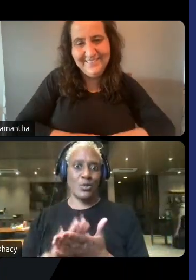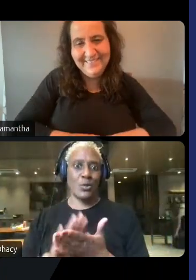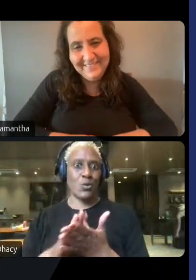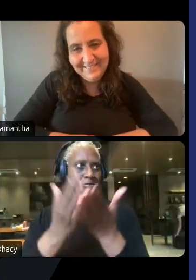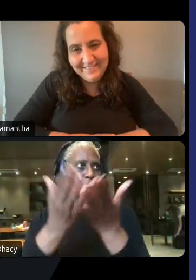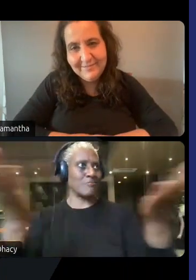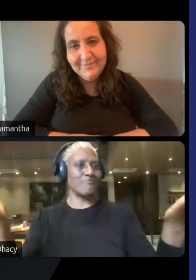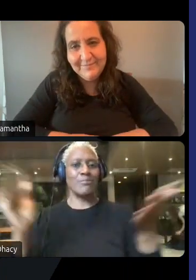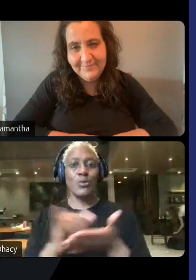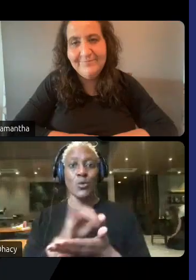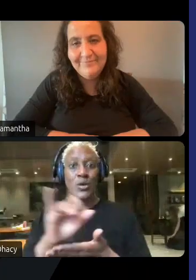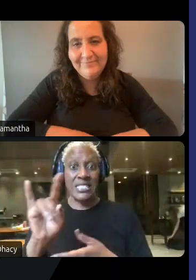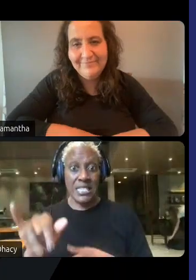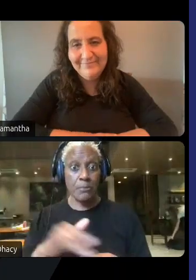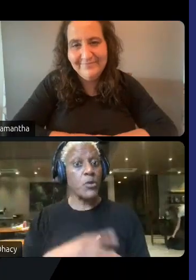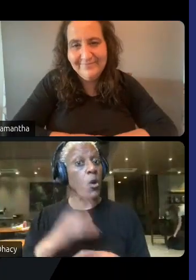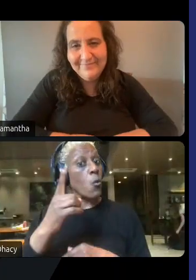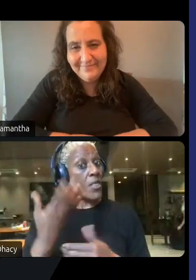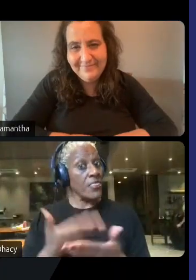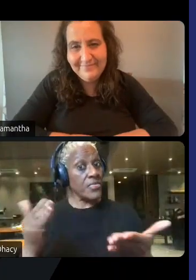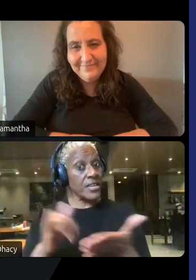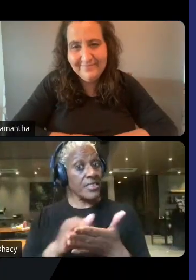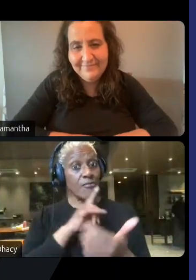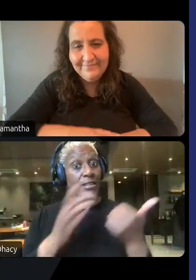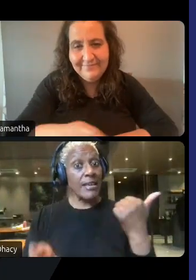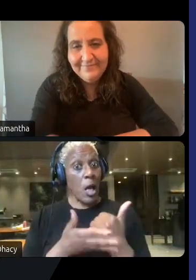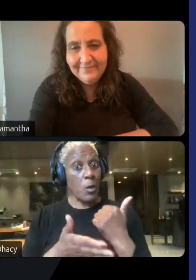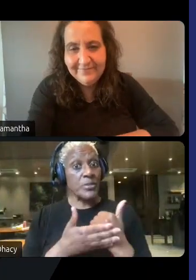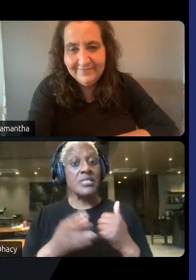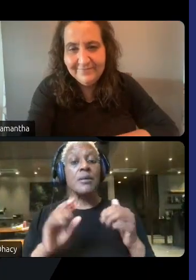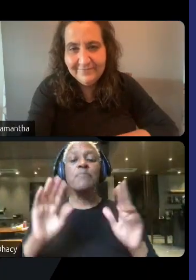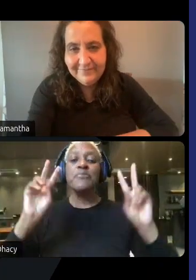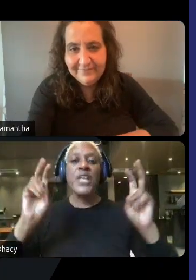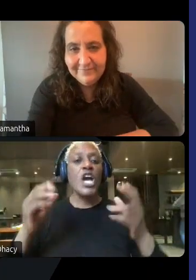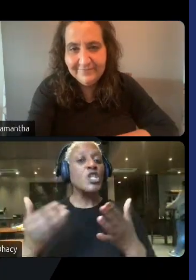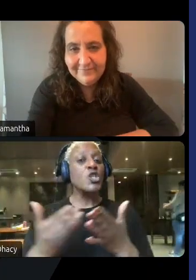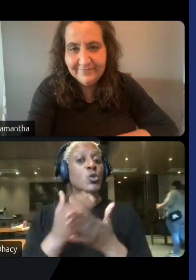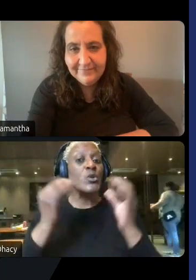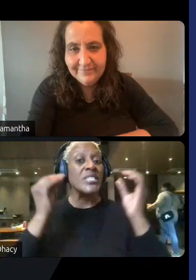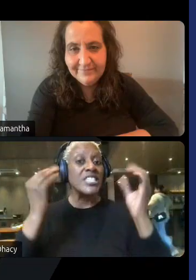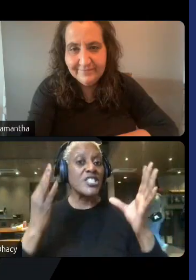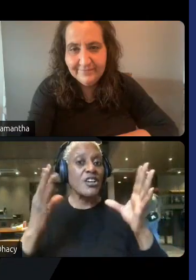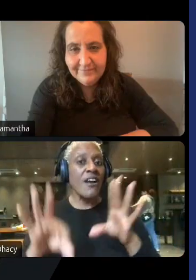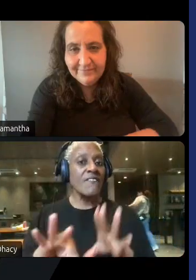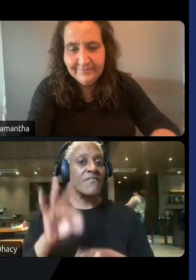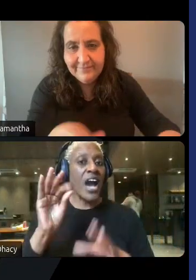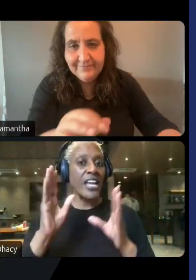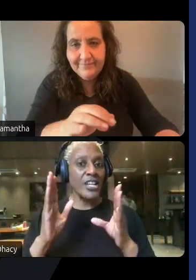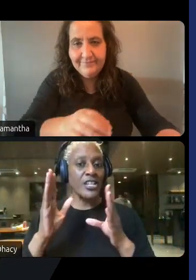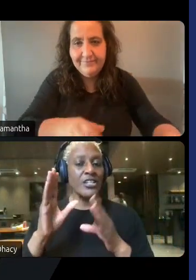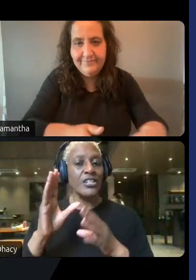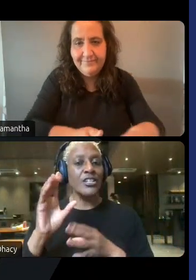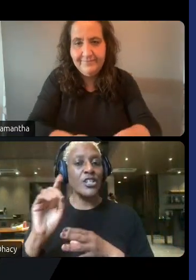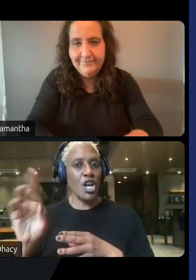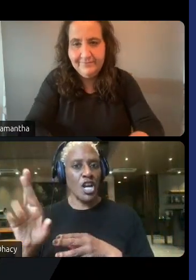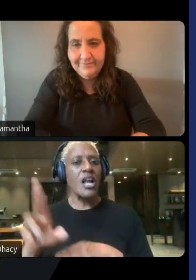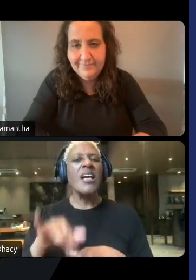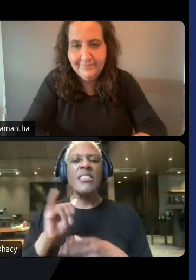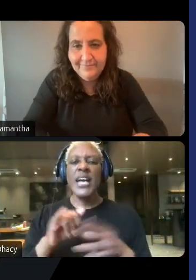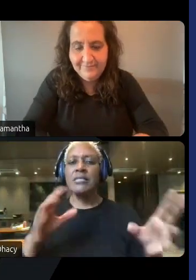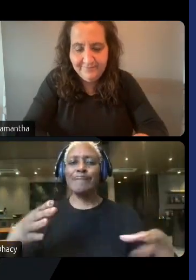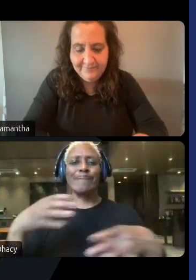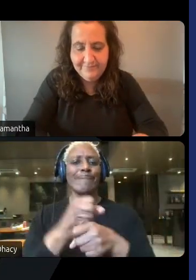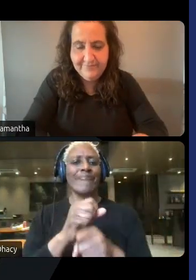One helpful job search tool is the New Teacher Finder, or the NTF. Once you submit a